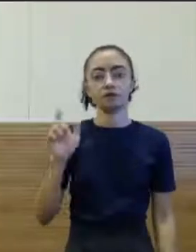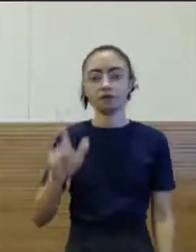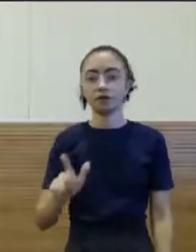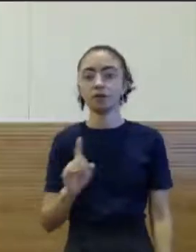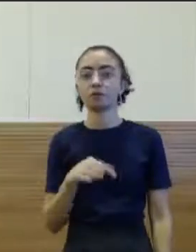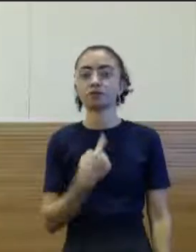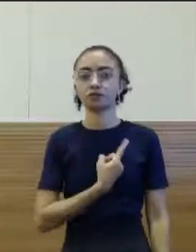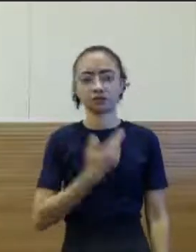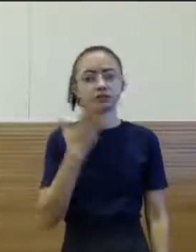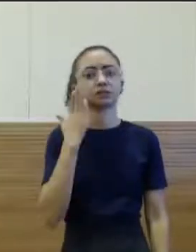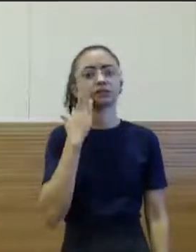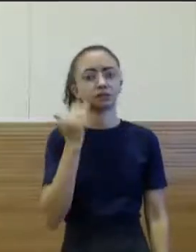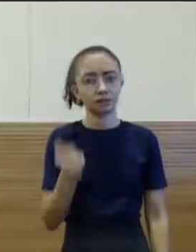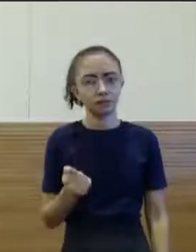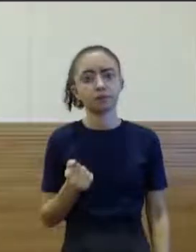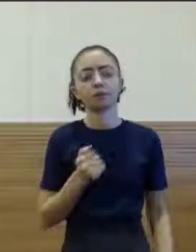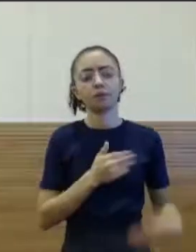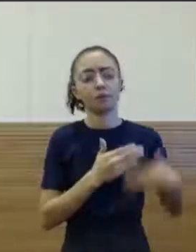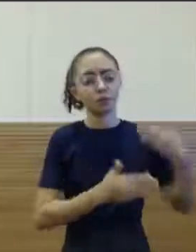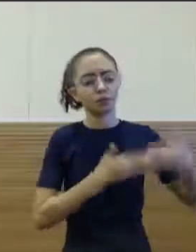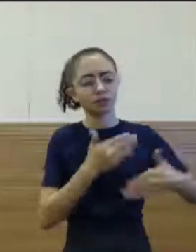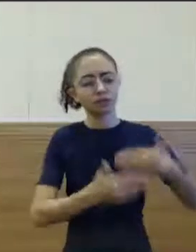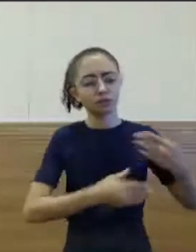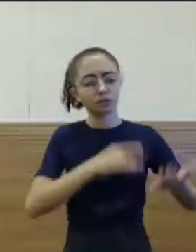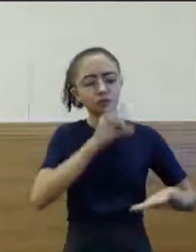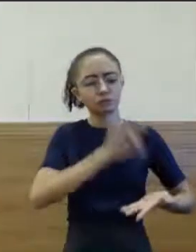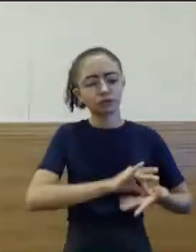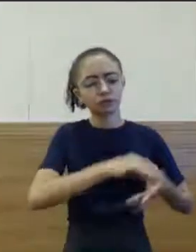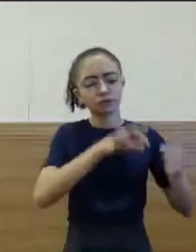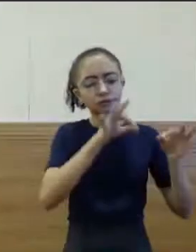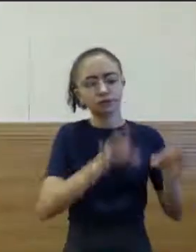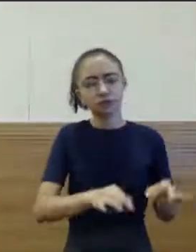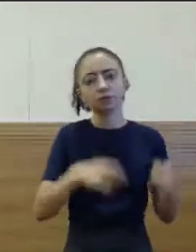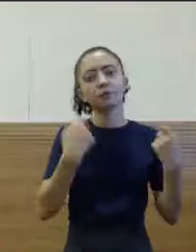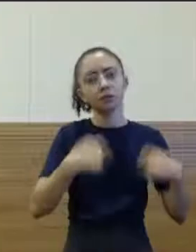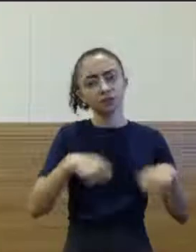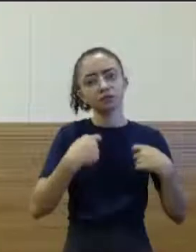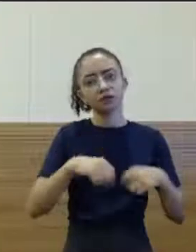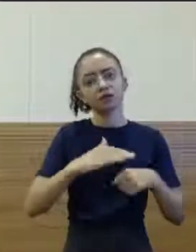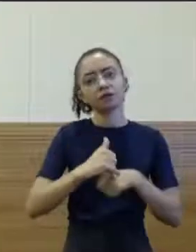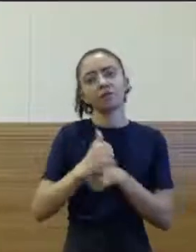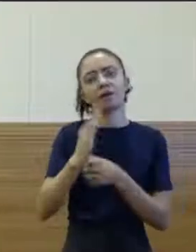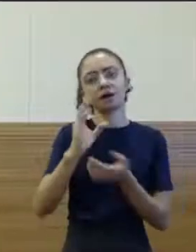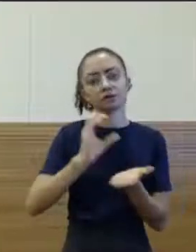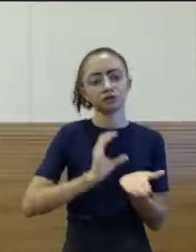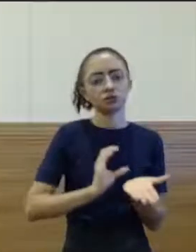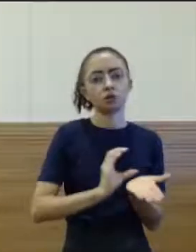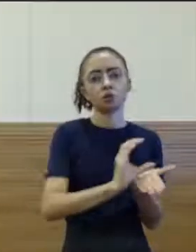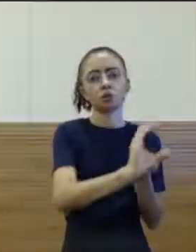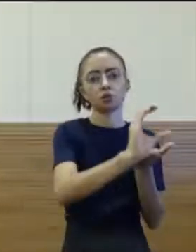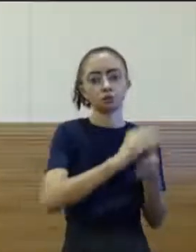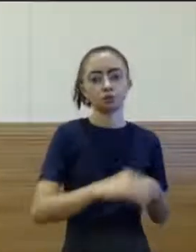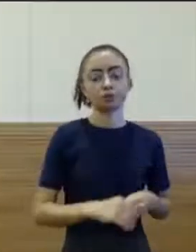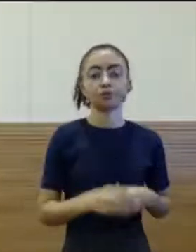all the process and as we wanted to have, we need to mobilize more resources.